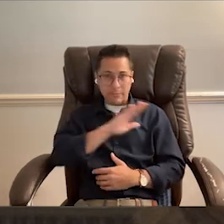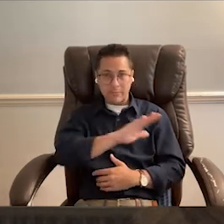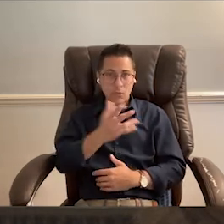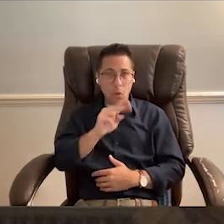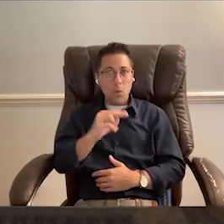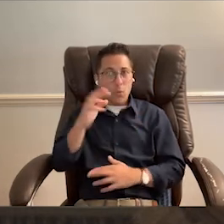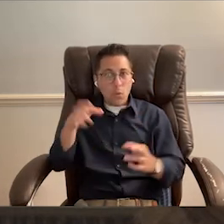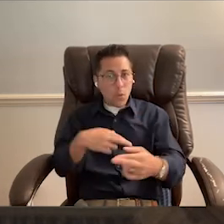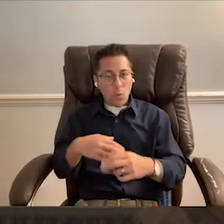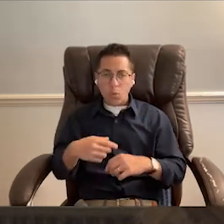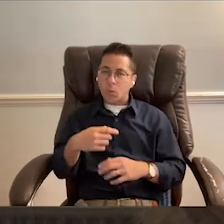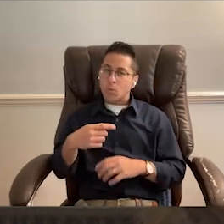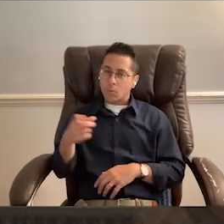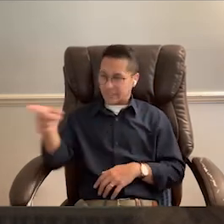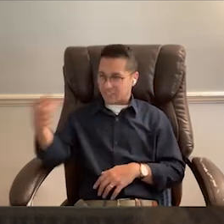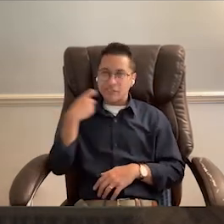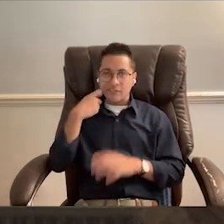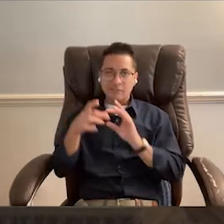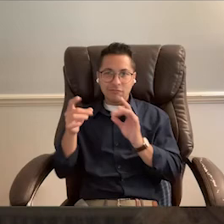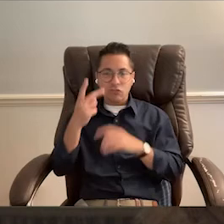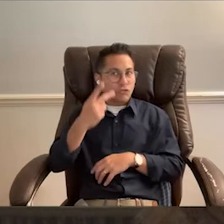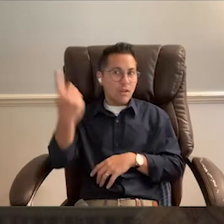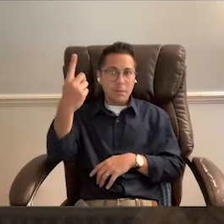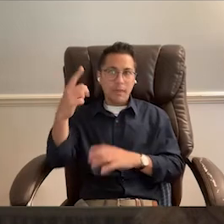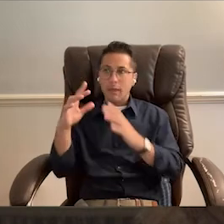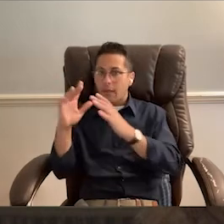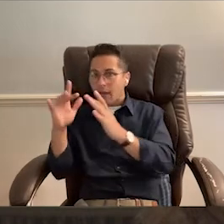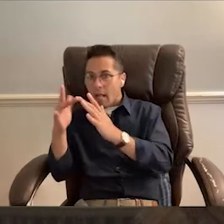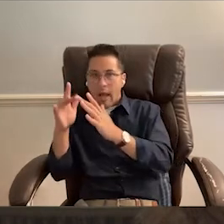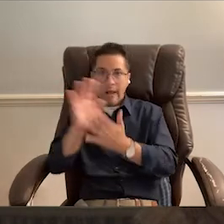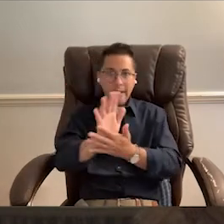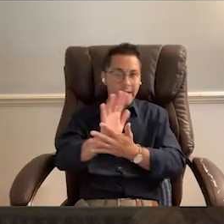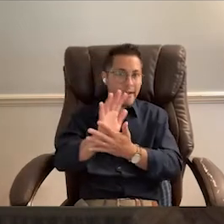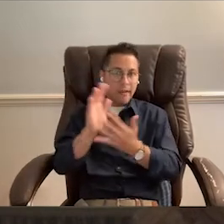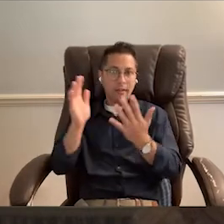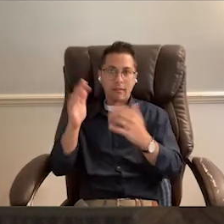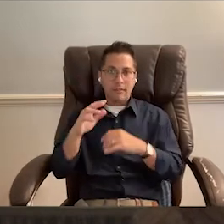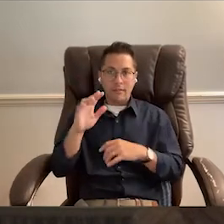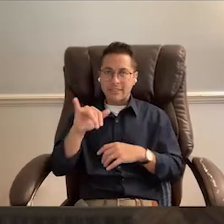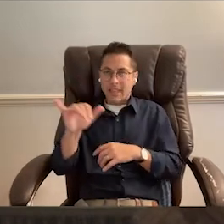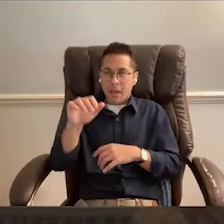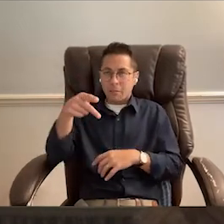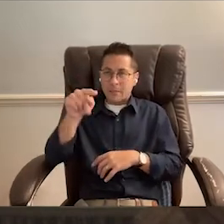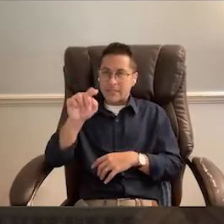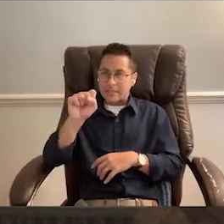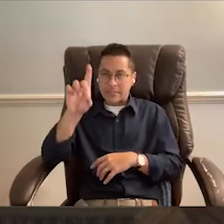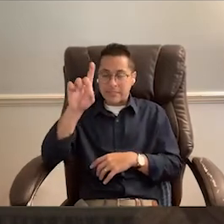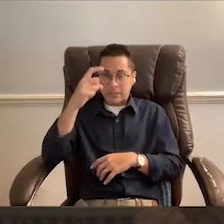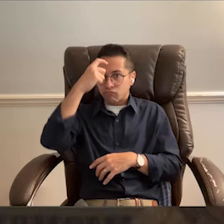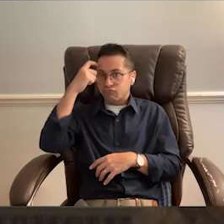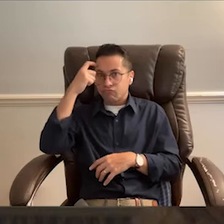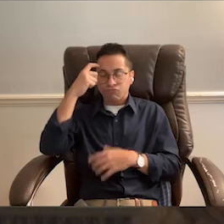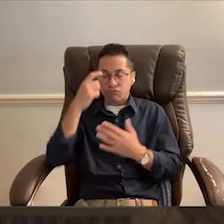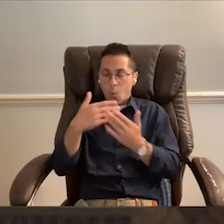And for months, he wouldn't sleep in his room. Right. Because sometimes, like she said, she's something in the movie and the